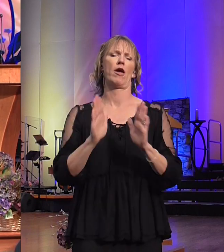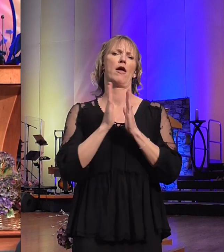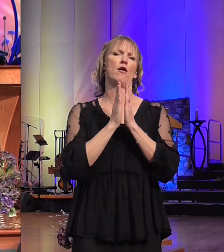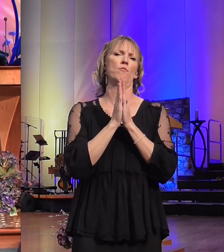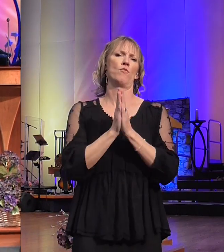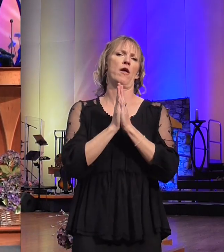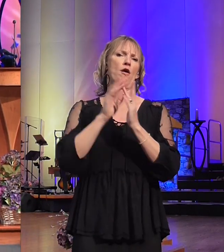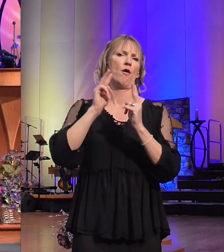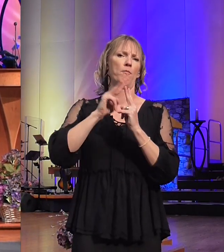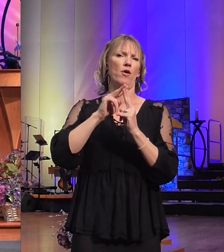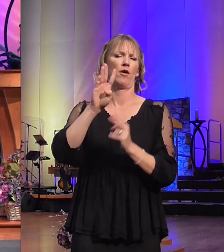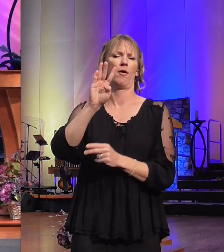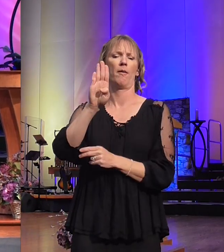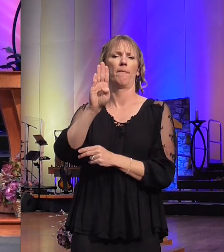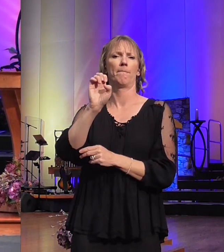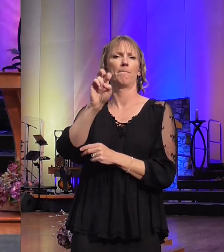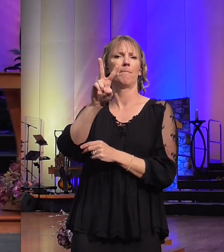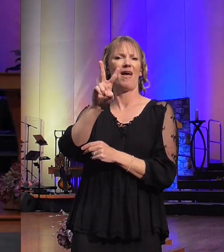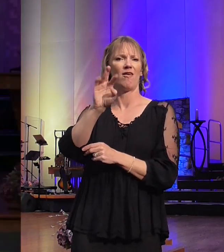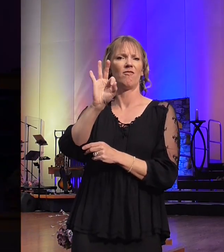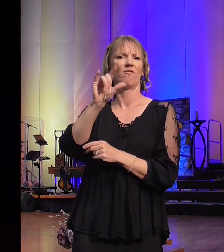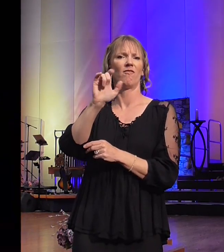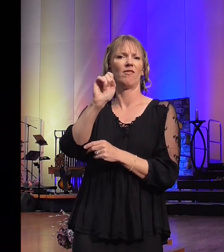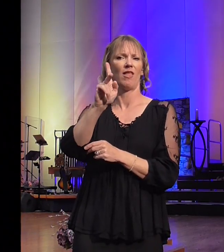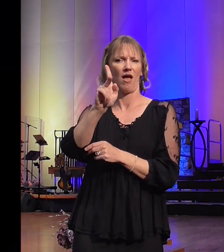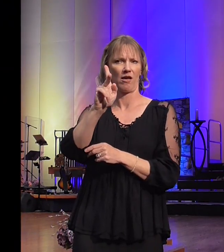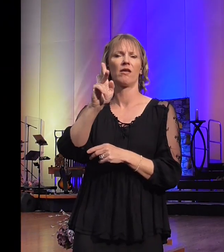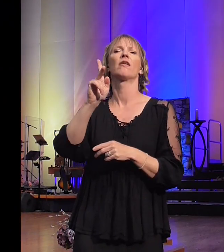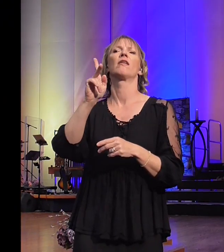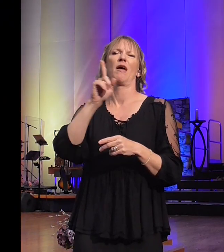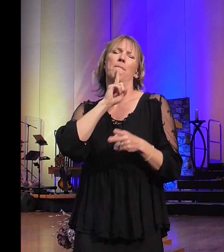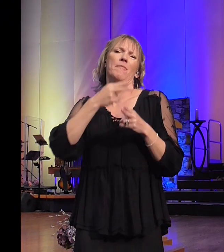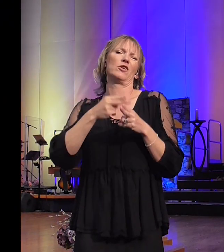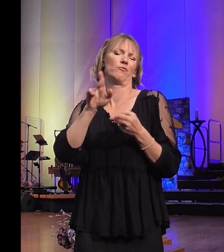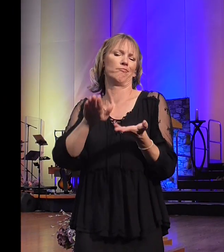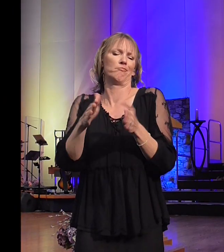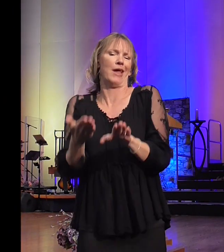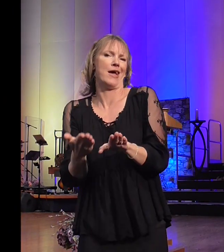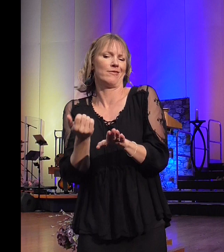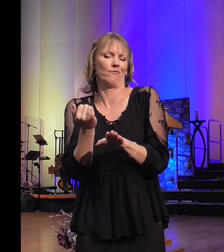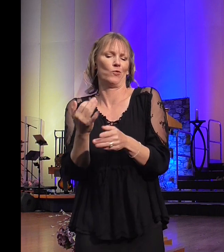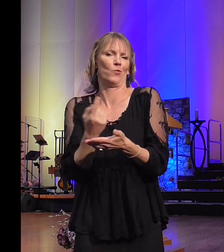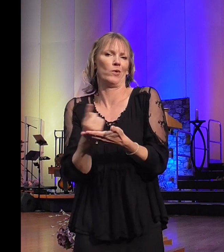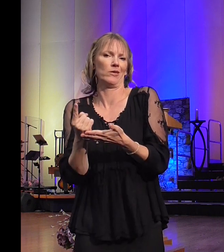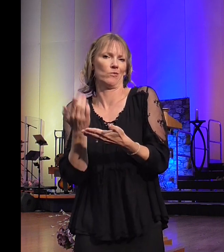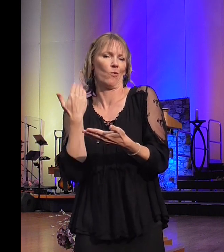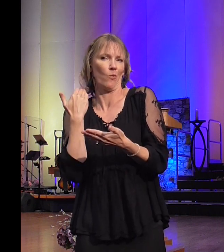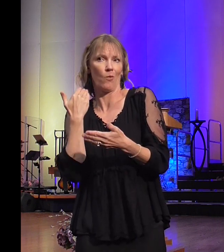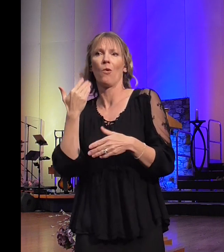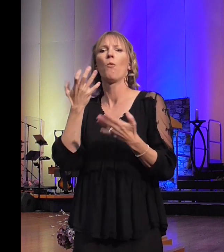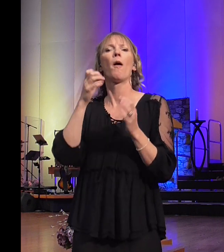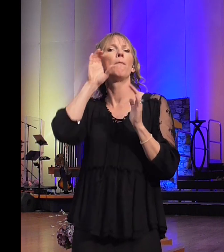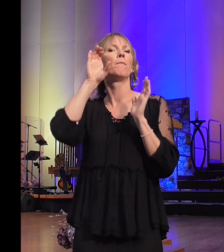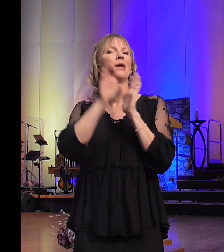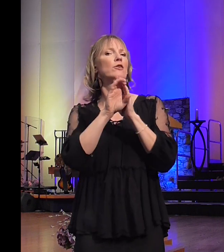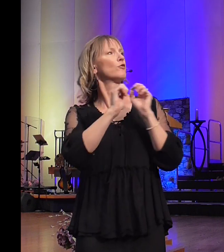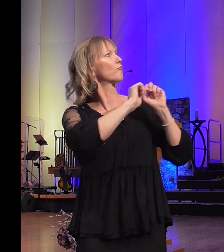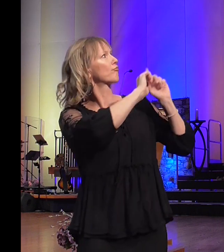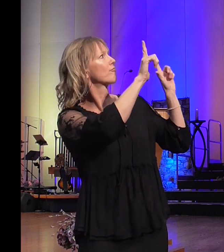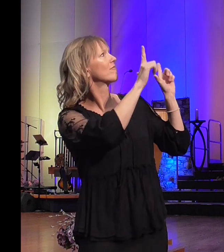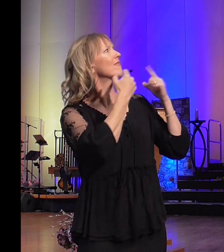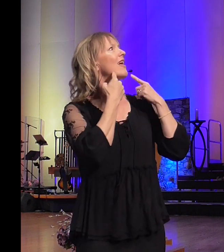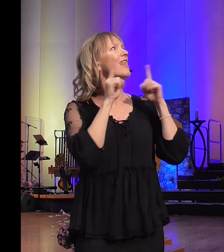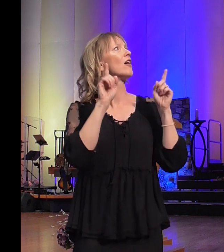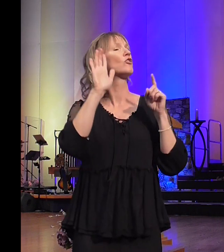practitioner, Bev Fleck. I mentioned her passing a couple weeks ago in a prayer, but we wanted to get this picture of her so you could see her and to announce